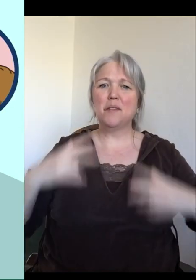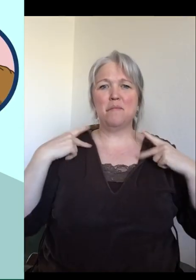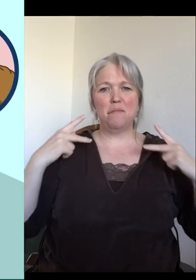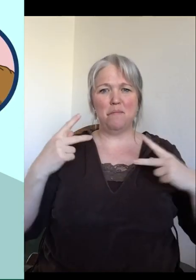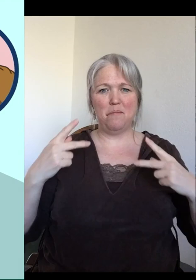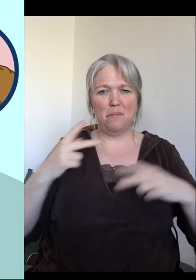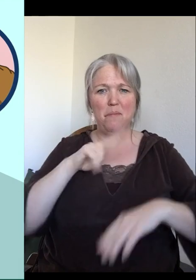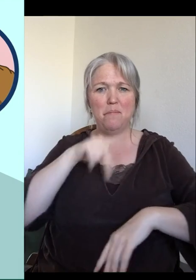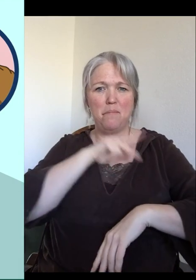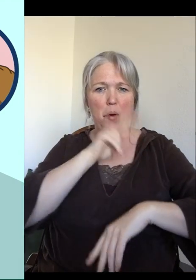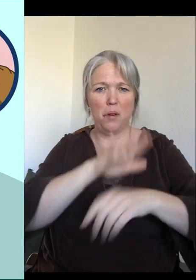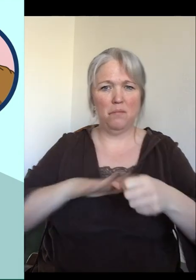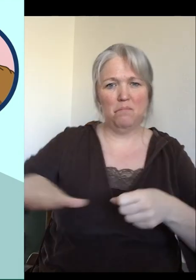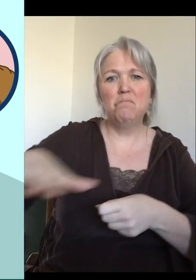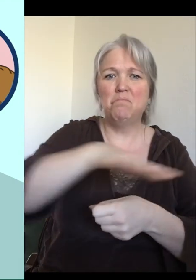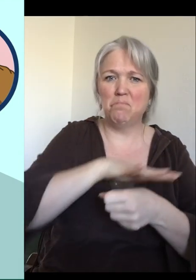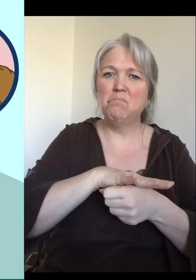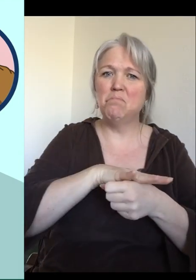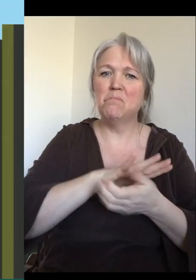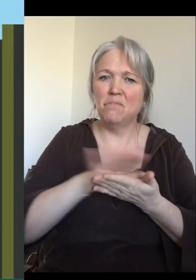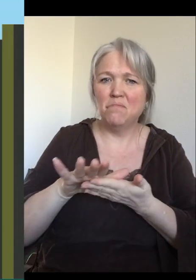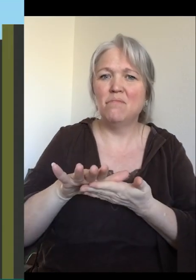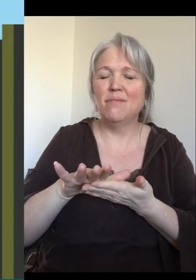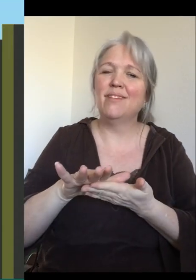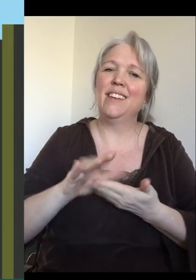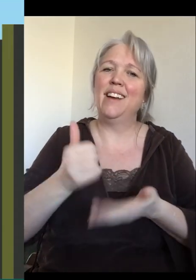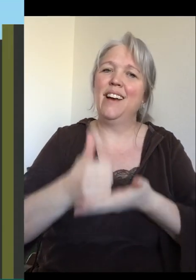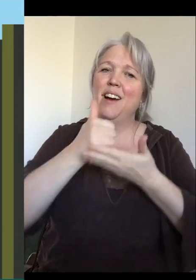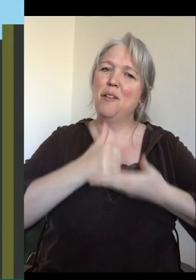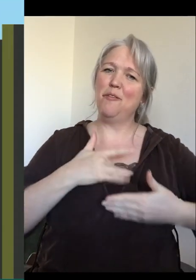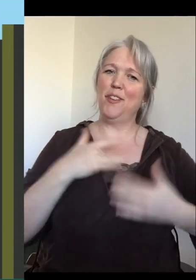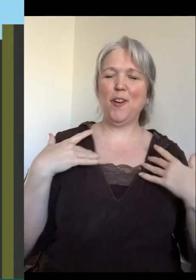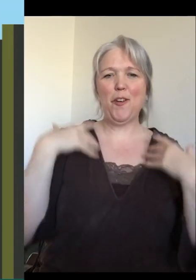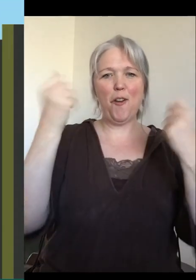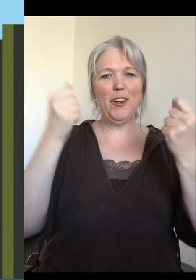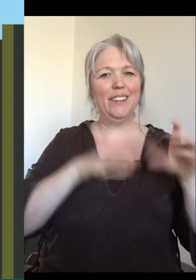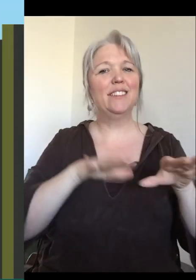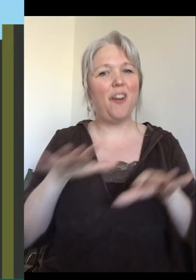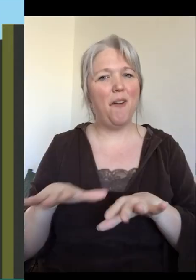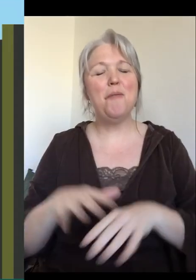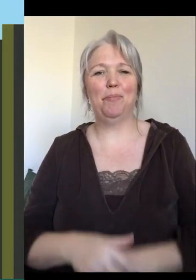in order just makes you feel good. Makes you feel more confident and calm.